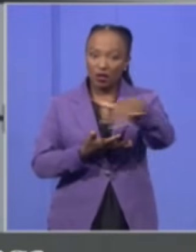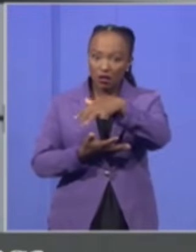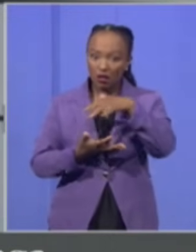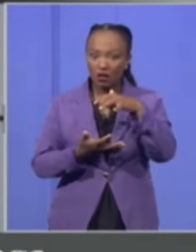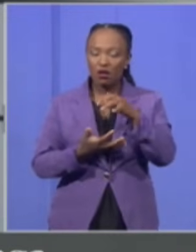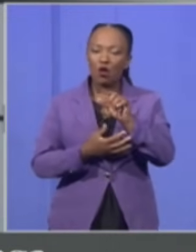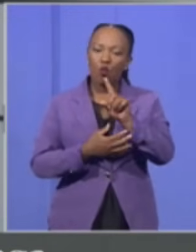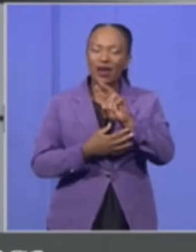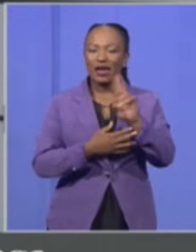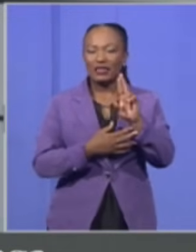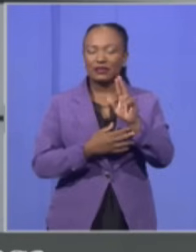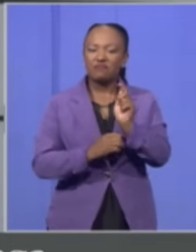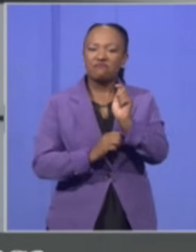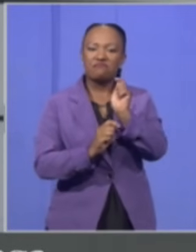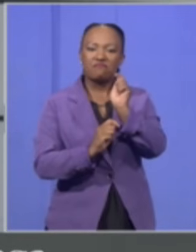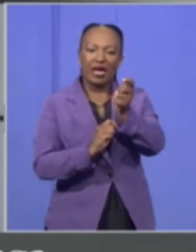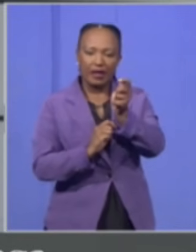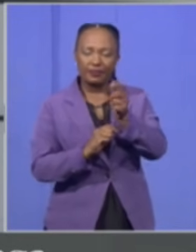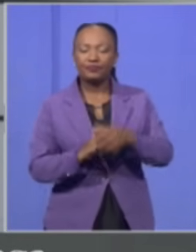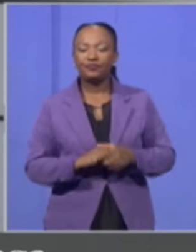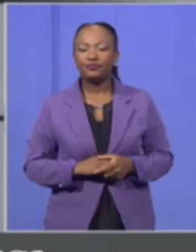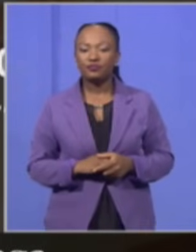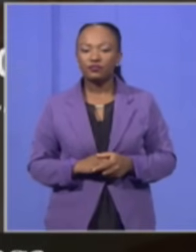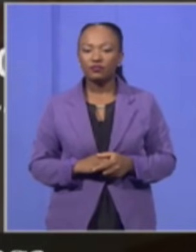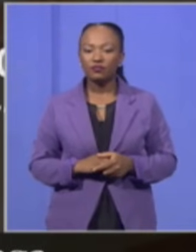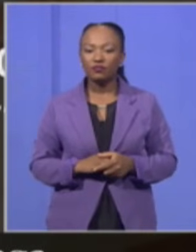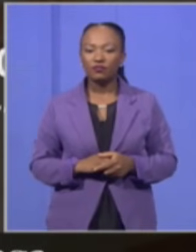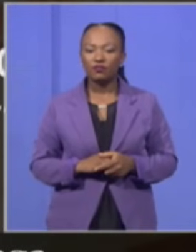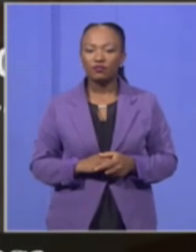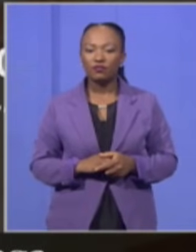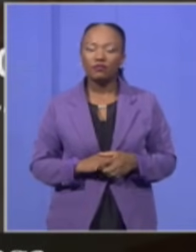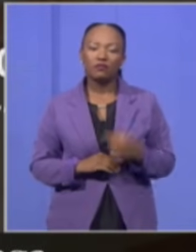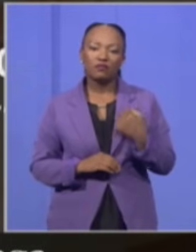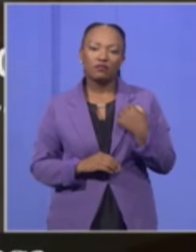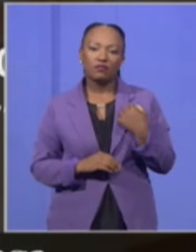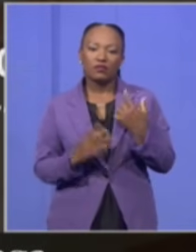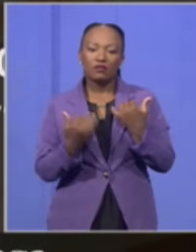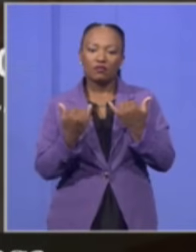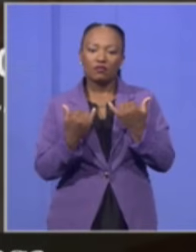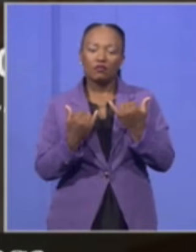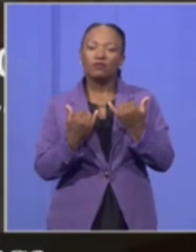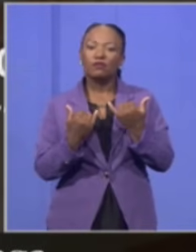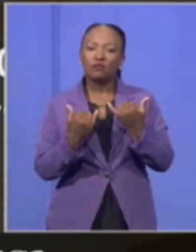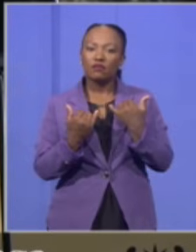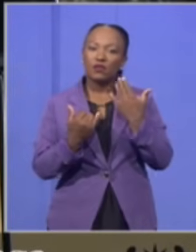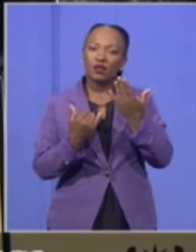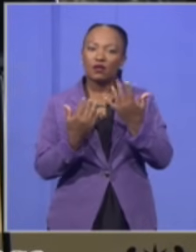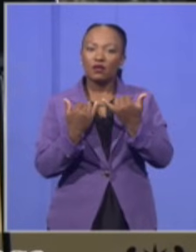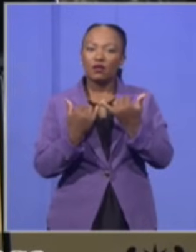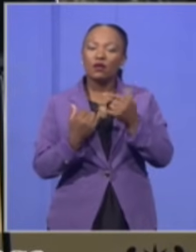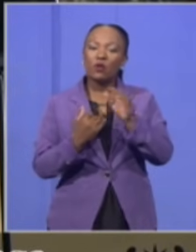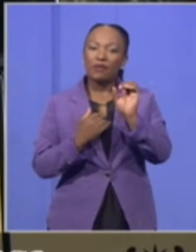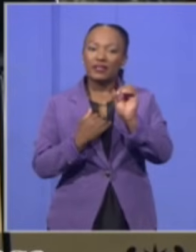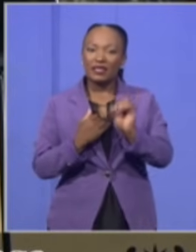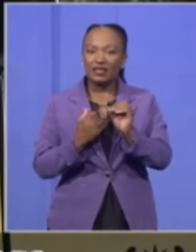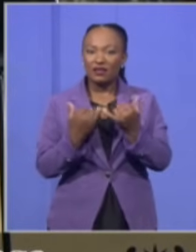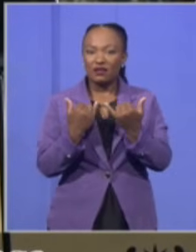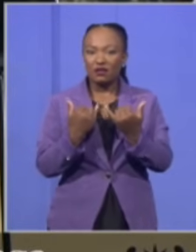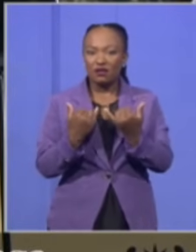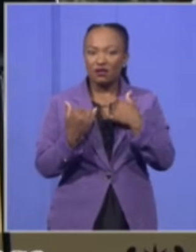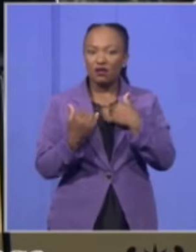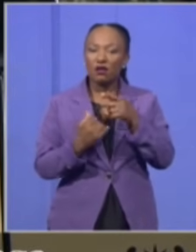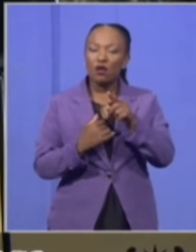Of the table of the budget 3 weeks ago. Motšhelo o tla oketšwa ka seripa sa peresente lenyaga mo lekokotšego ye nngwe ya seripa